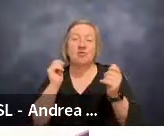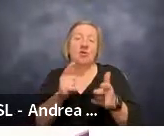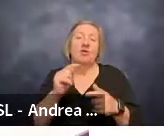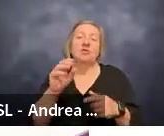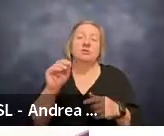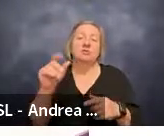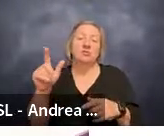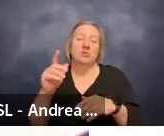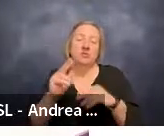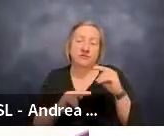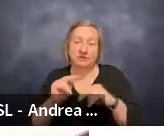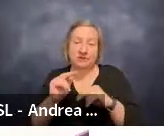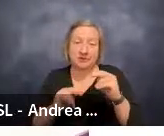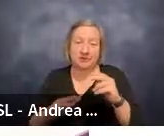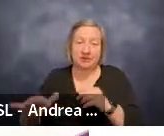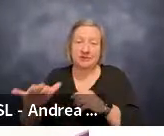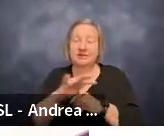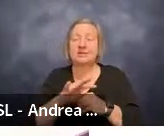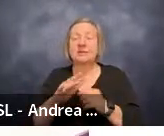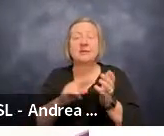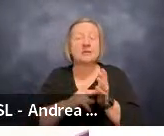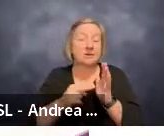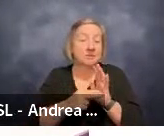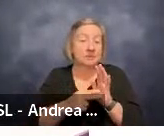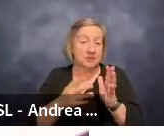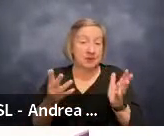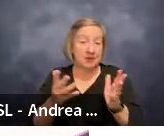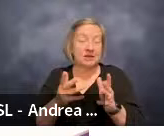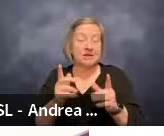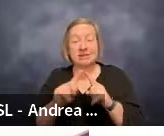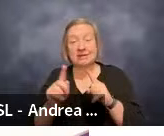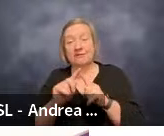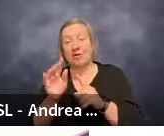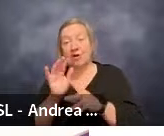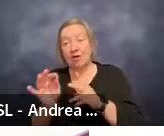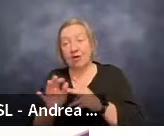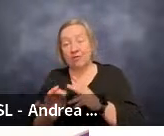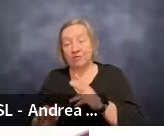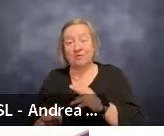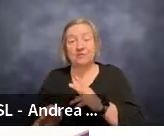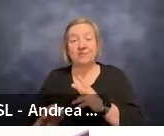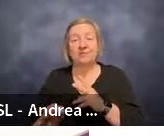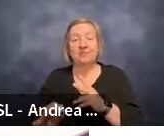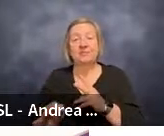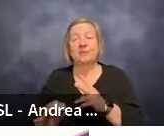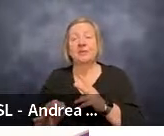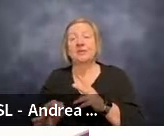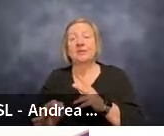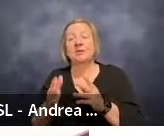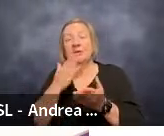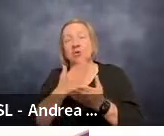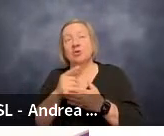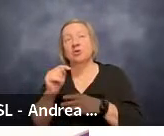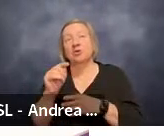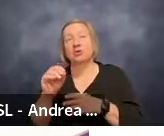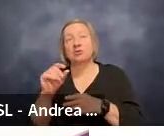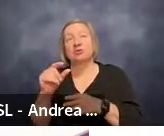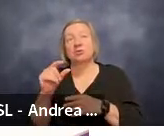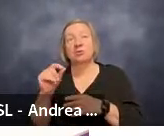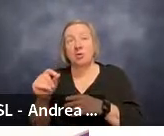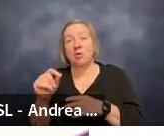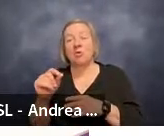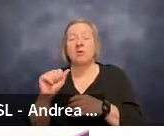facilities. And what that means is the different options that we have are the good to go account and